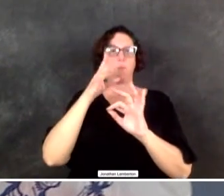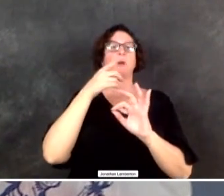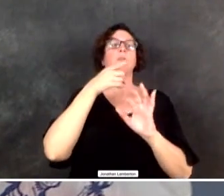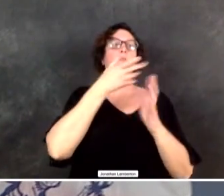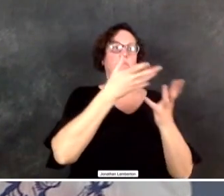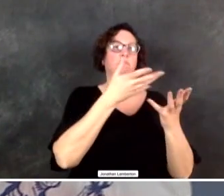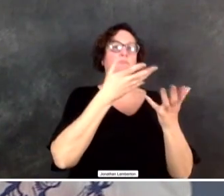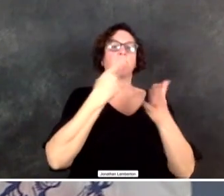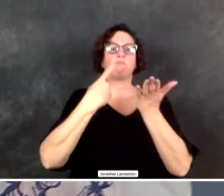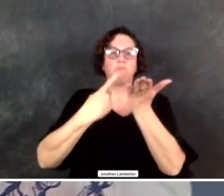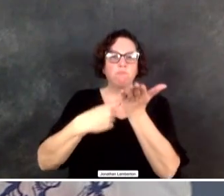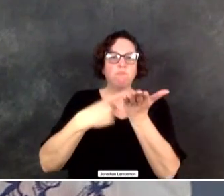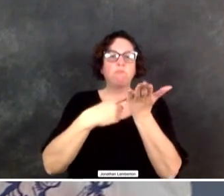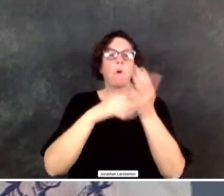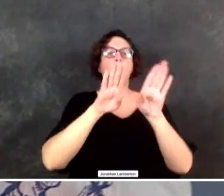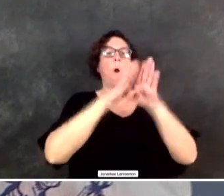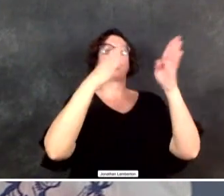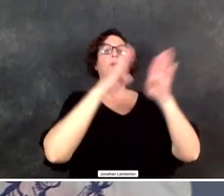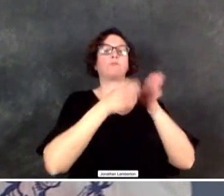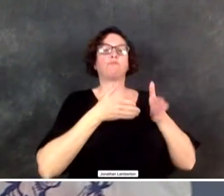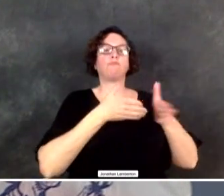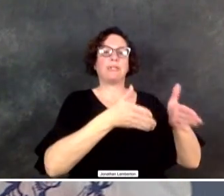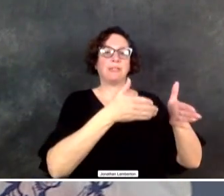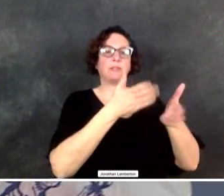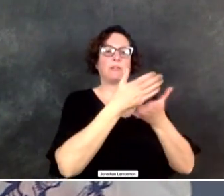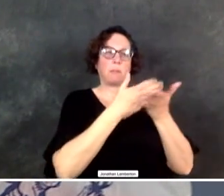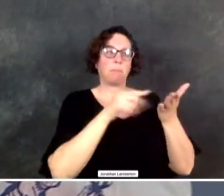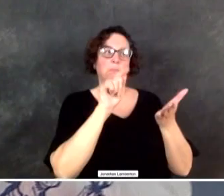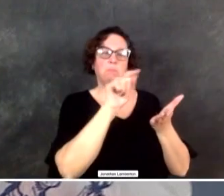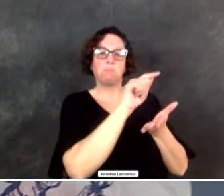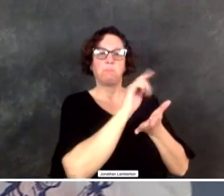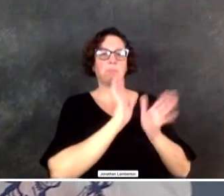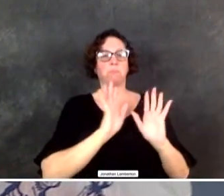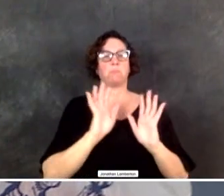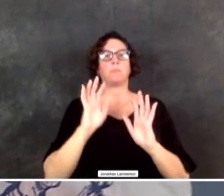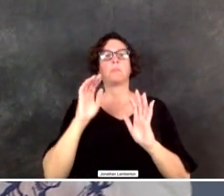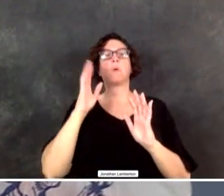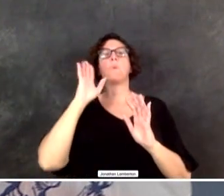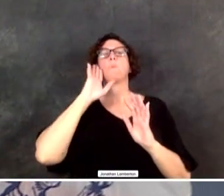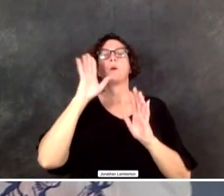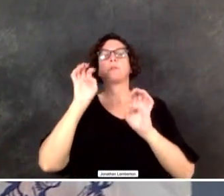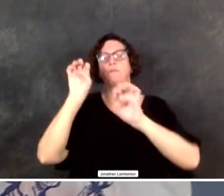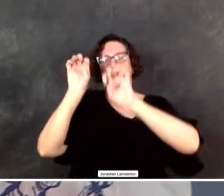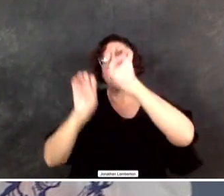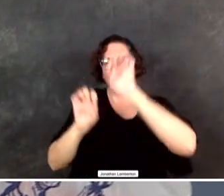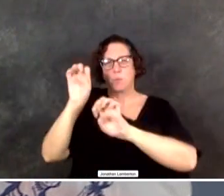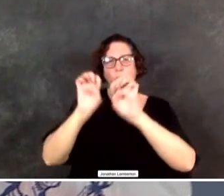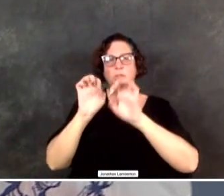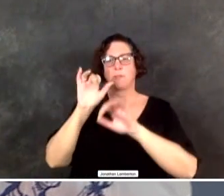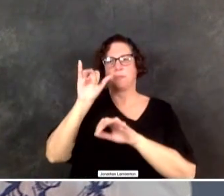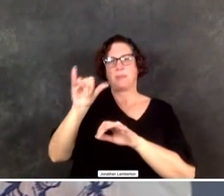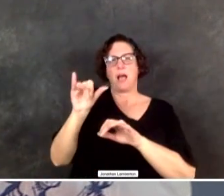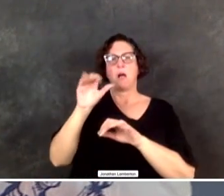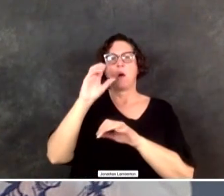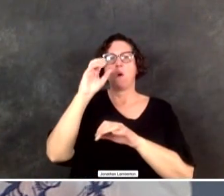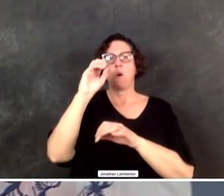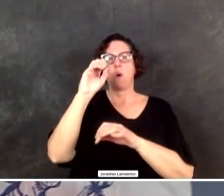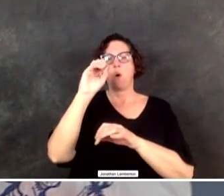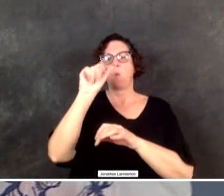week on if we see something there we can act on. But for the meantime, I'm saying it is about